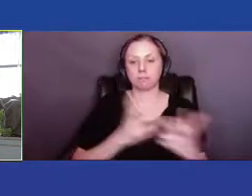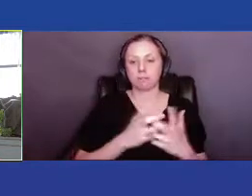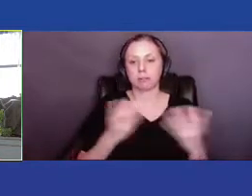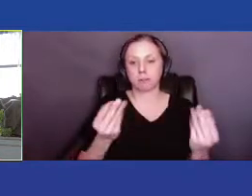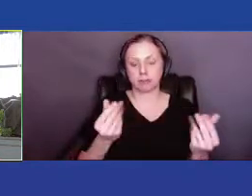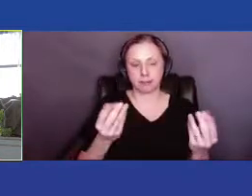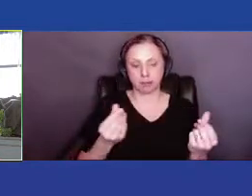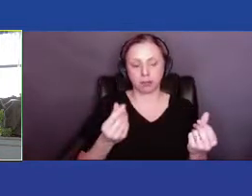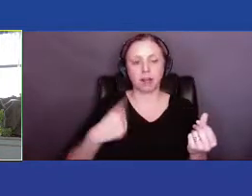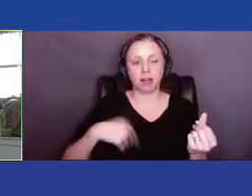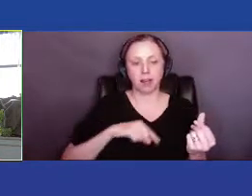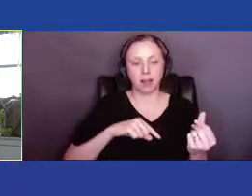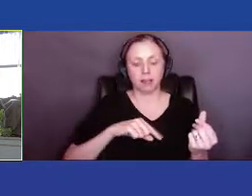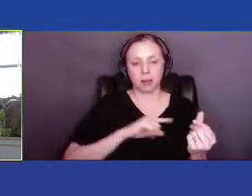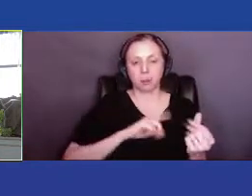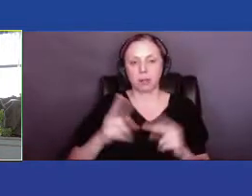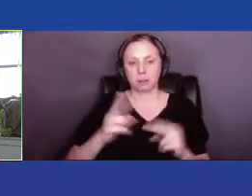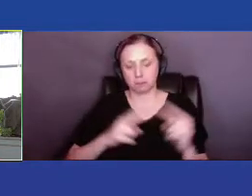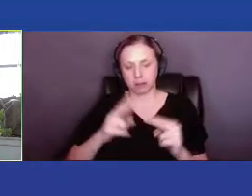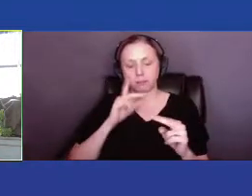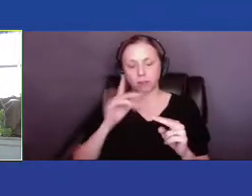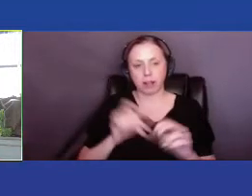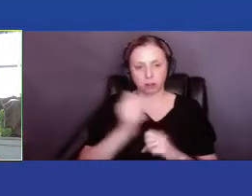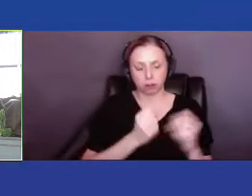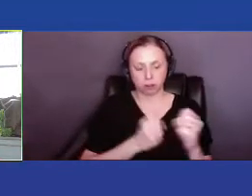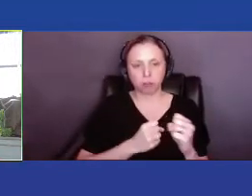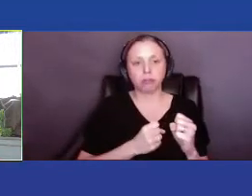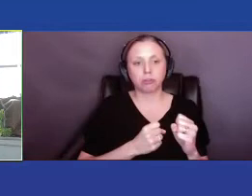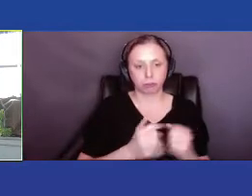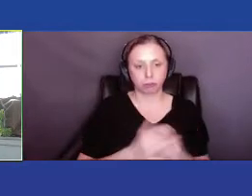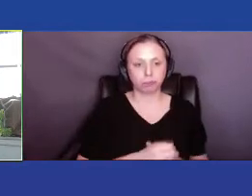materials that went into this structure. Next slide.